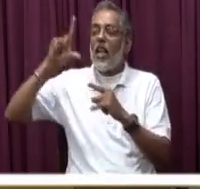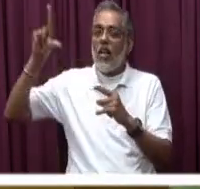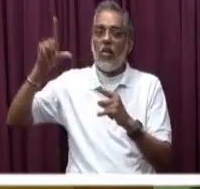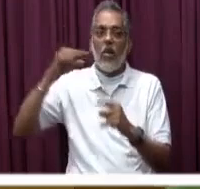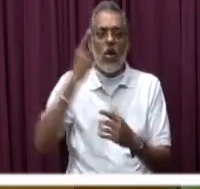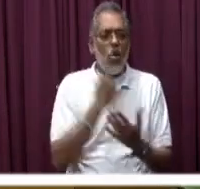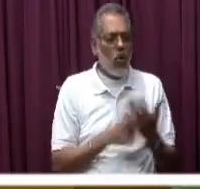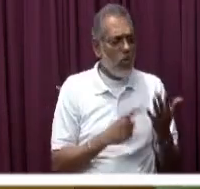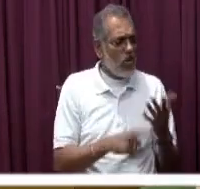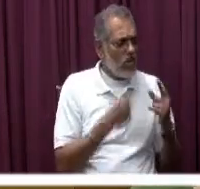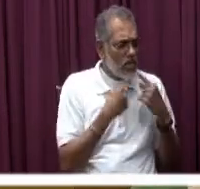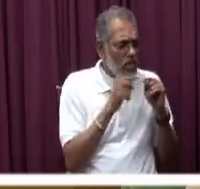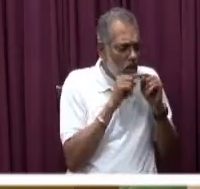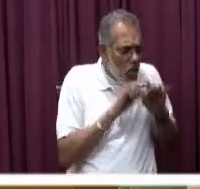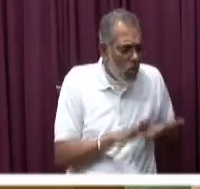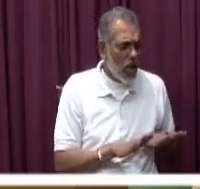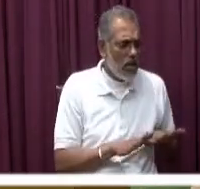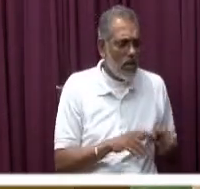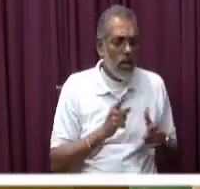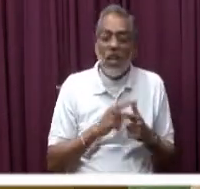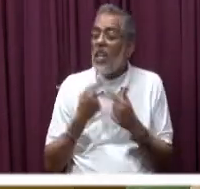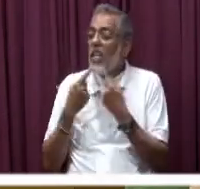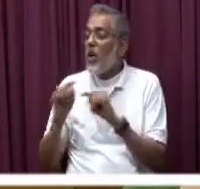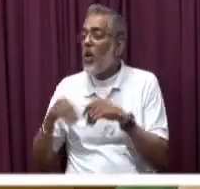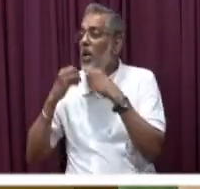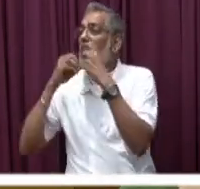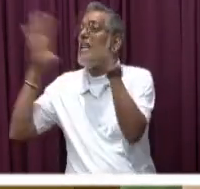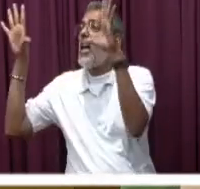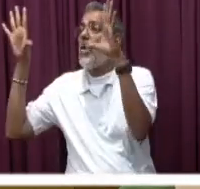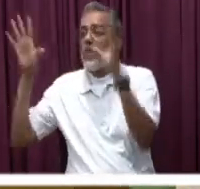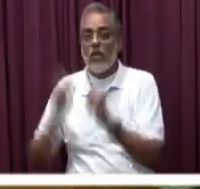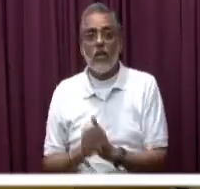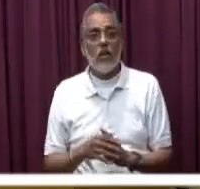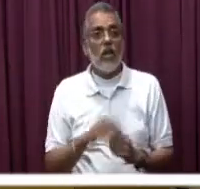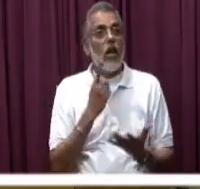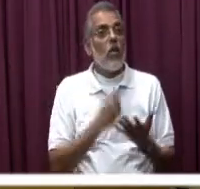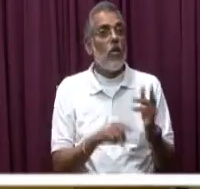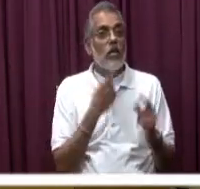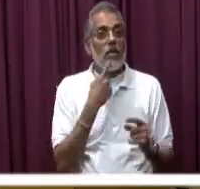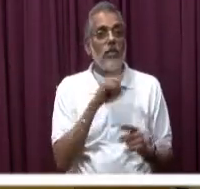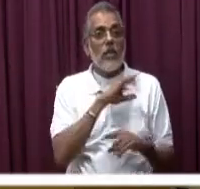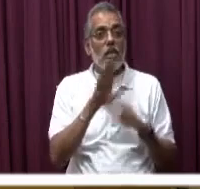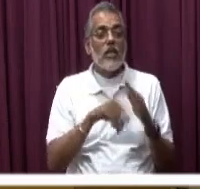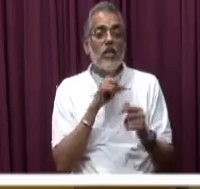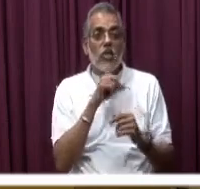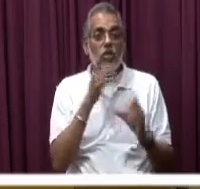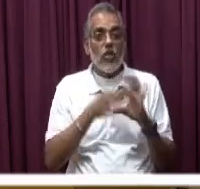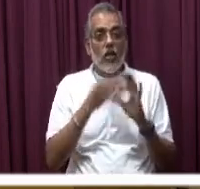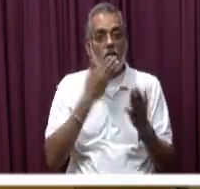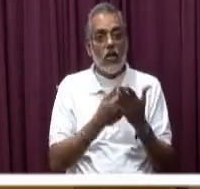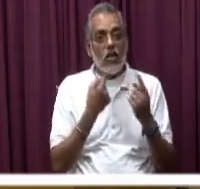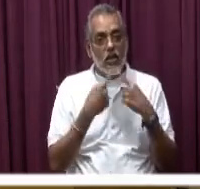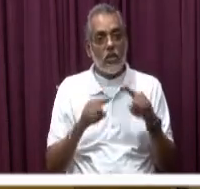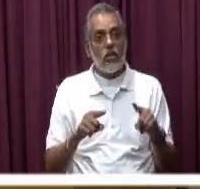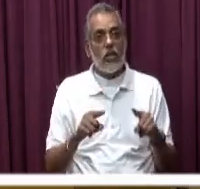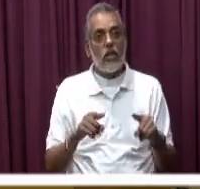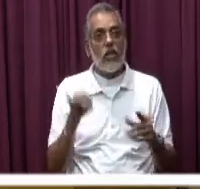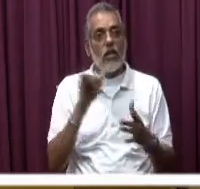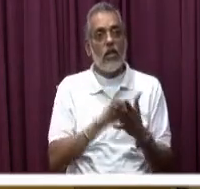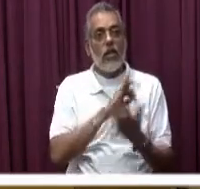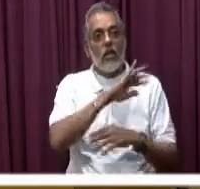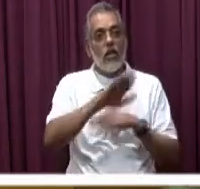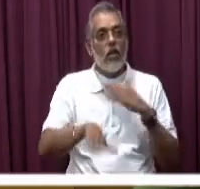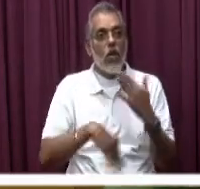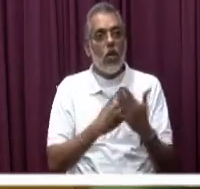done in secret will be made bare. And what he's speaking to here is the truth of the gospel, that the